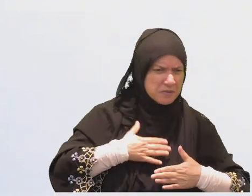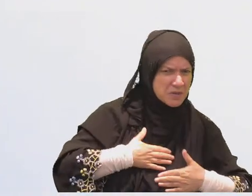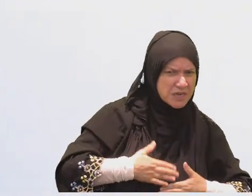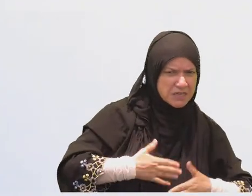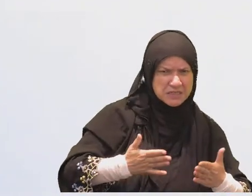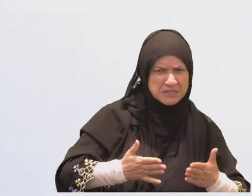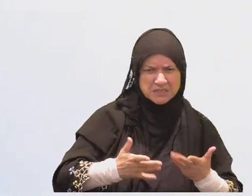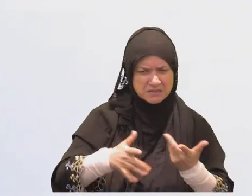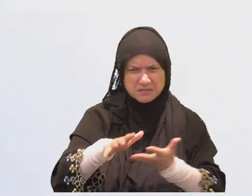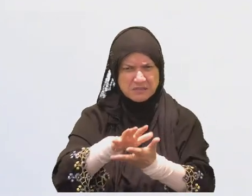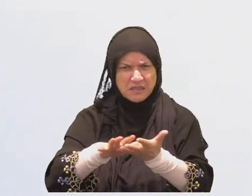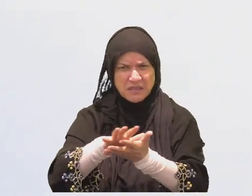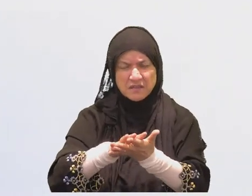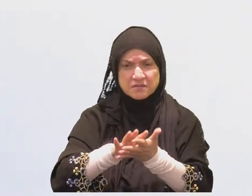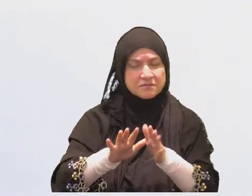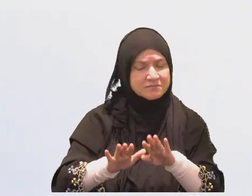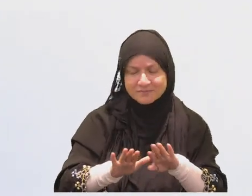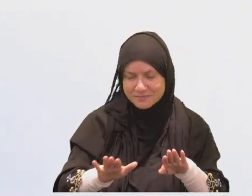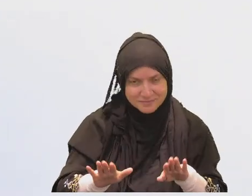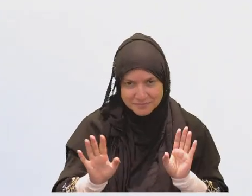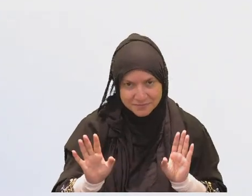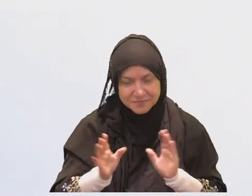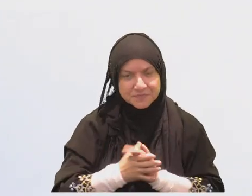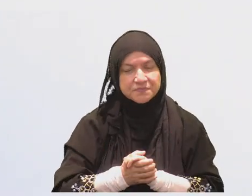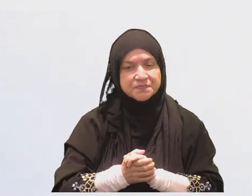and none of us have bodily autonomy,